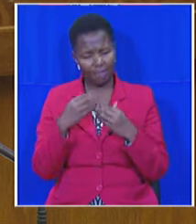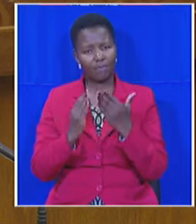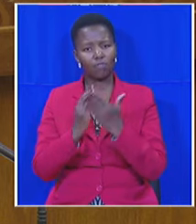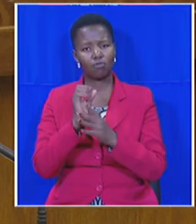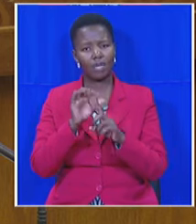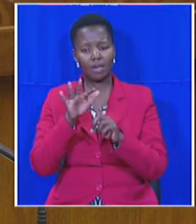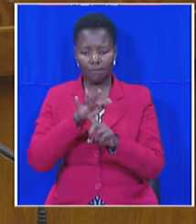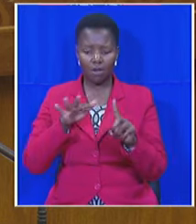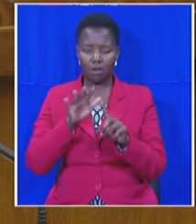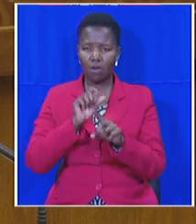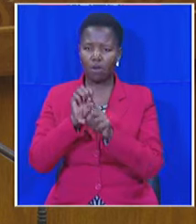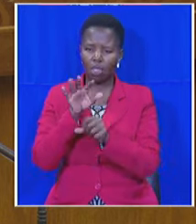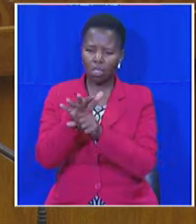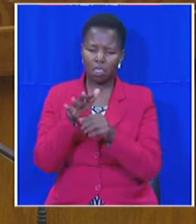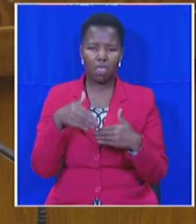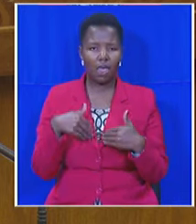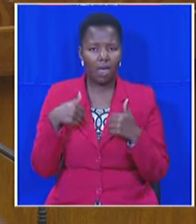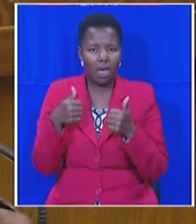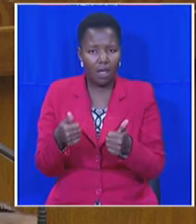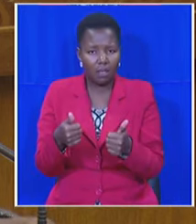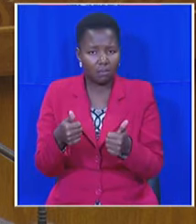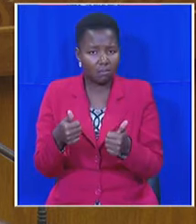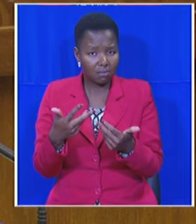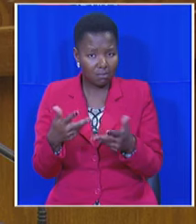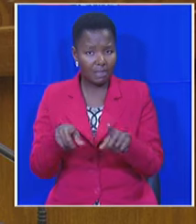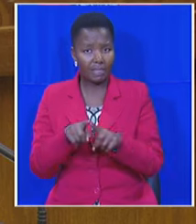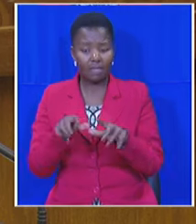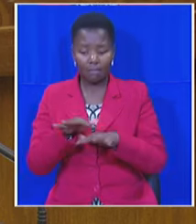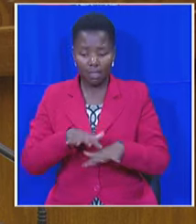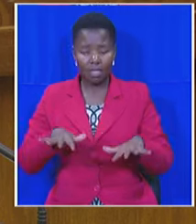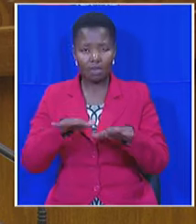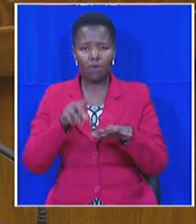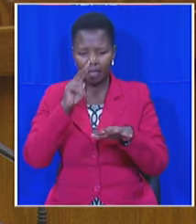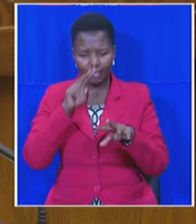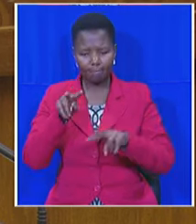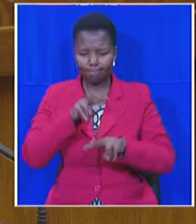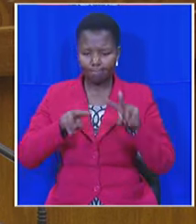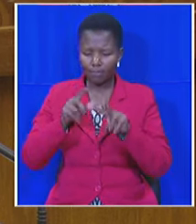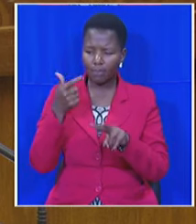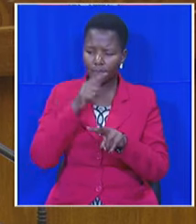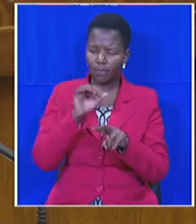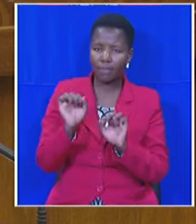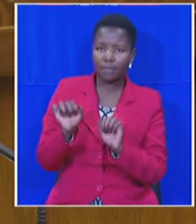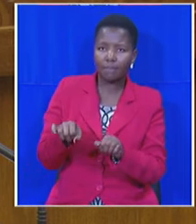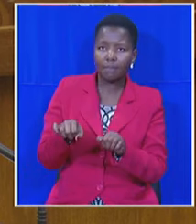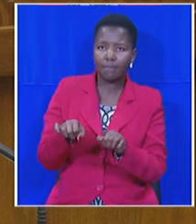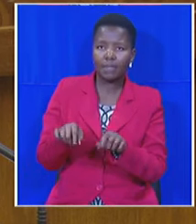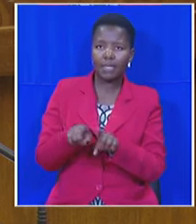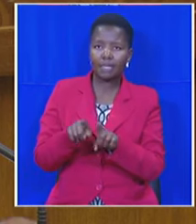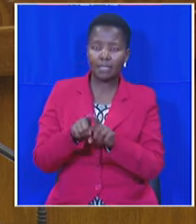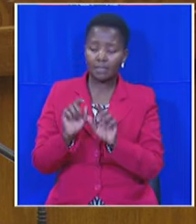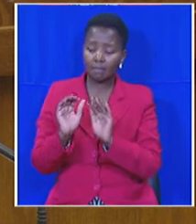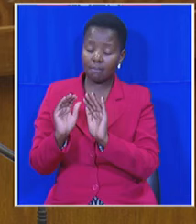their health or well-being, and to have their environment protected to the benefit of present and